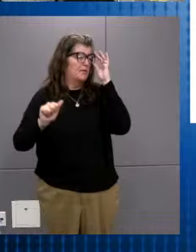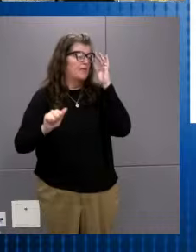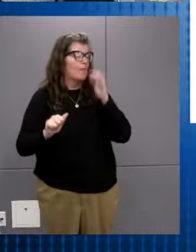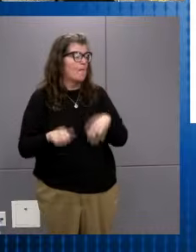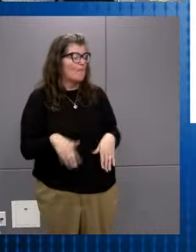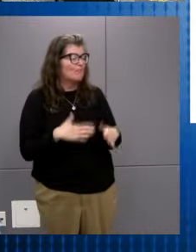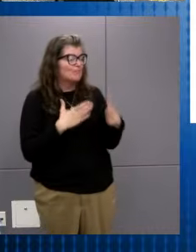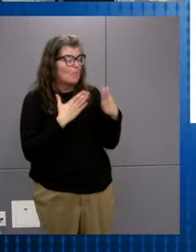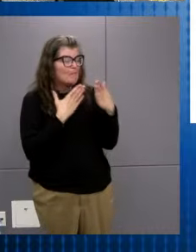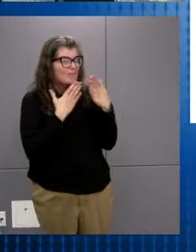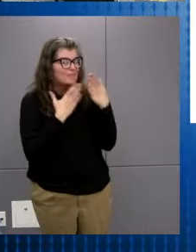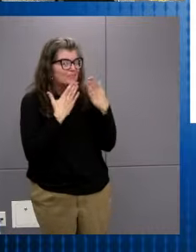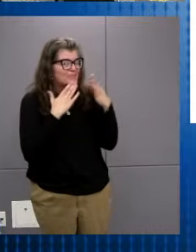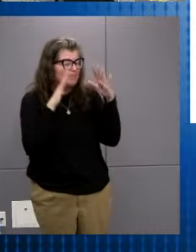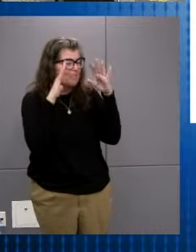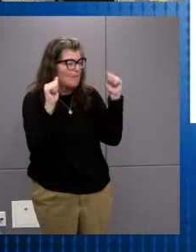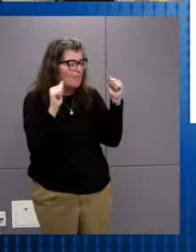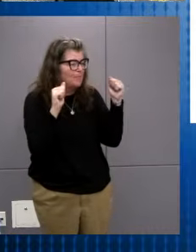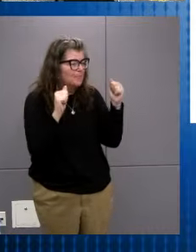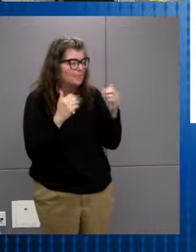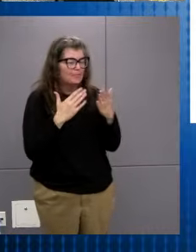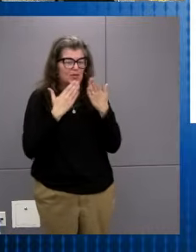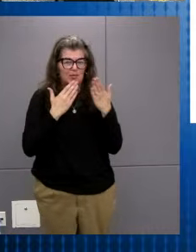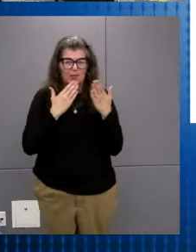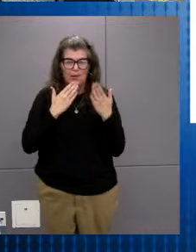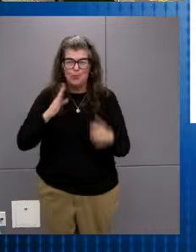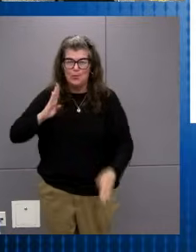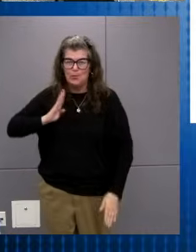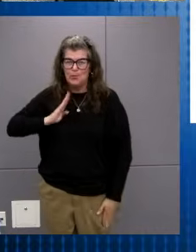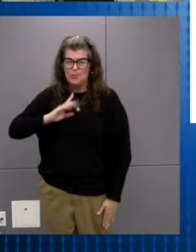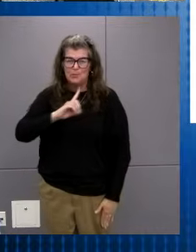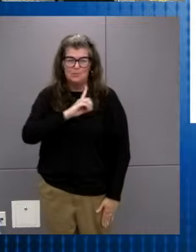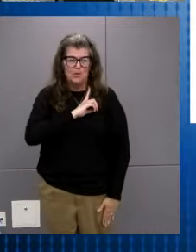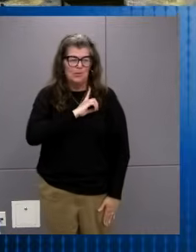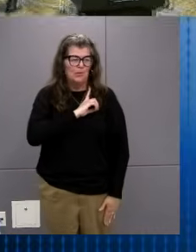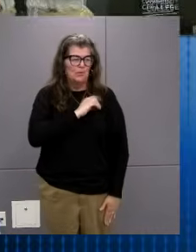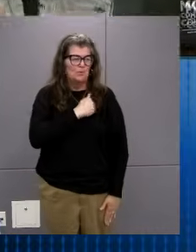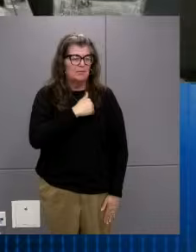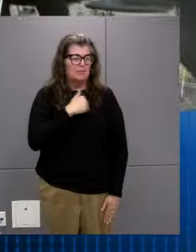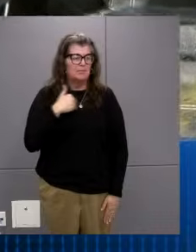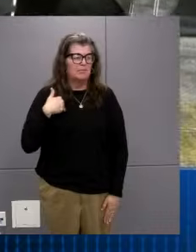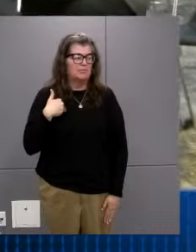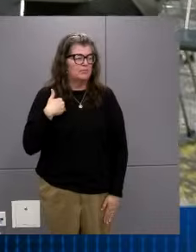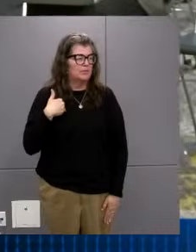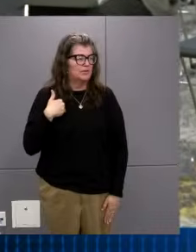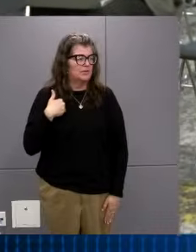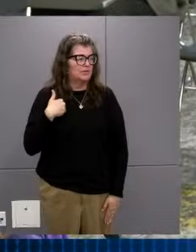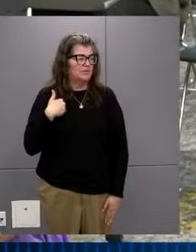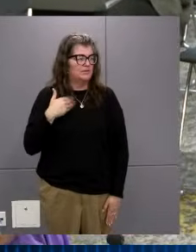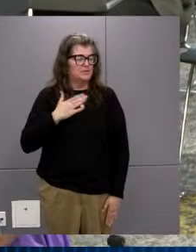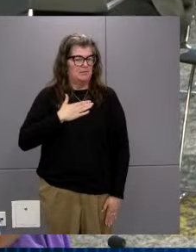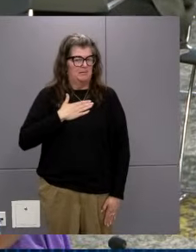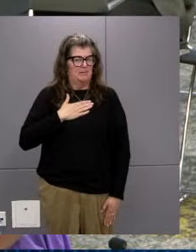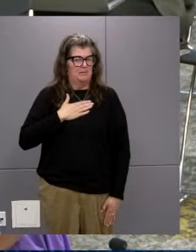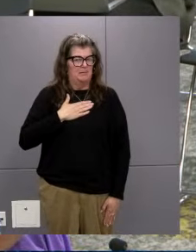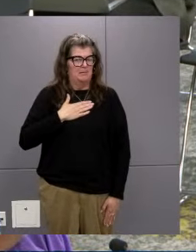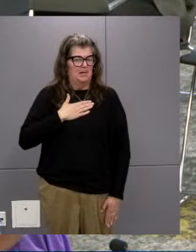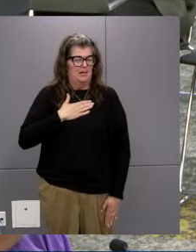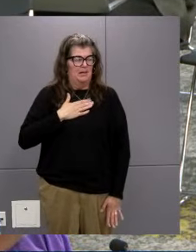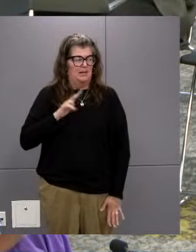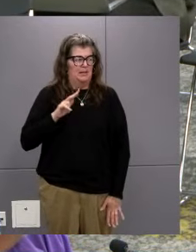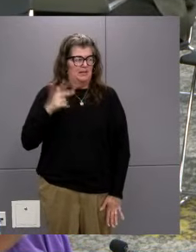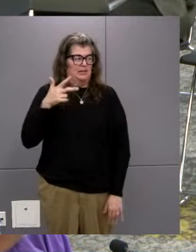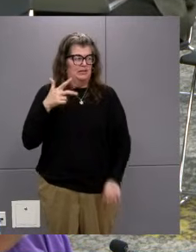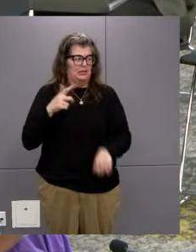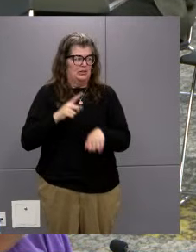Thank you, Mrs. President. Thank you, all of the board members. This is my 3rd time. I have